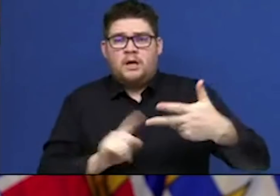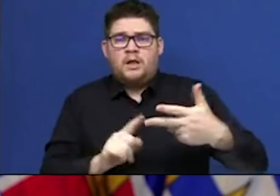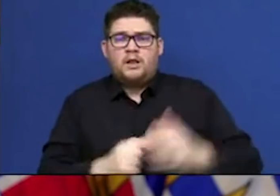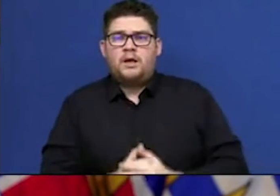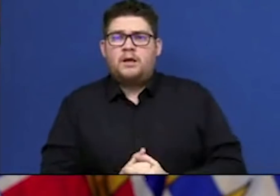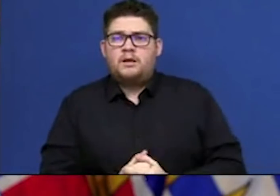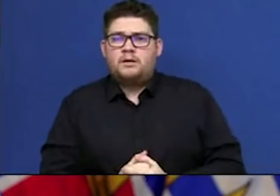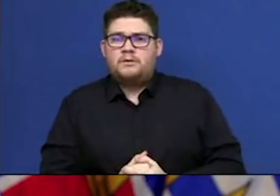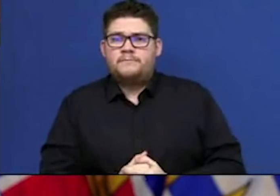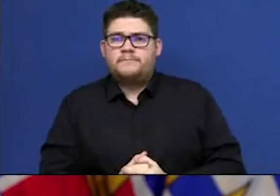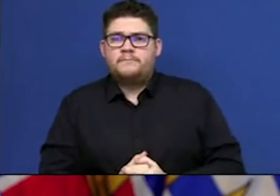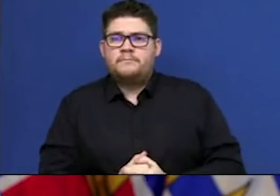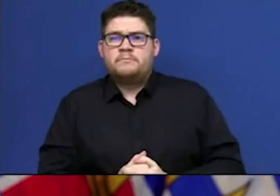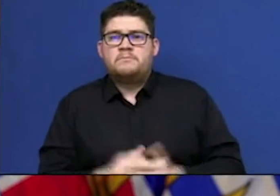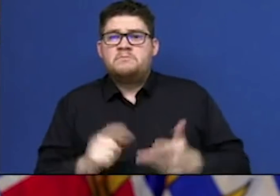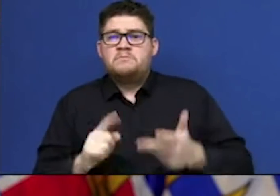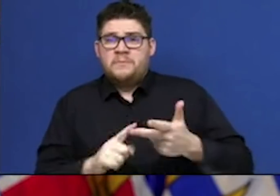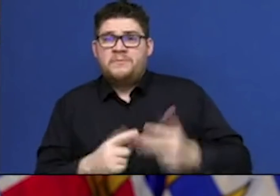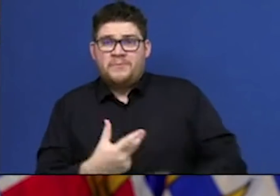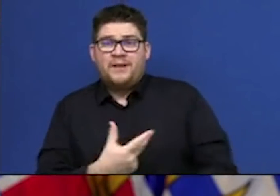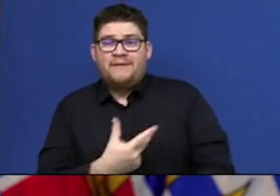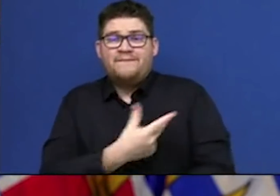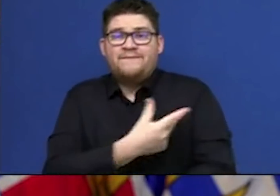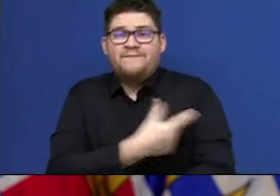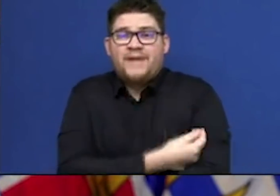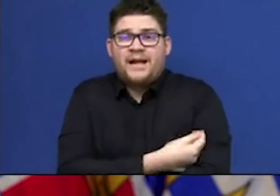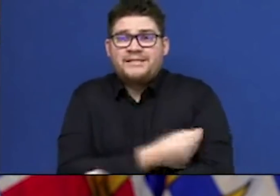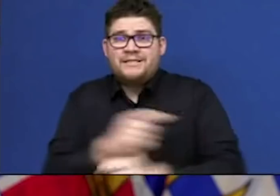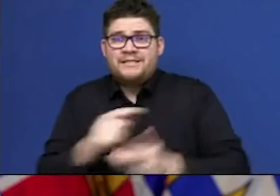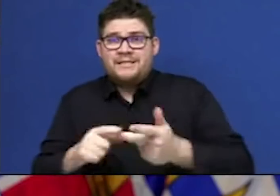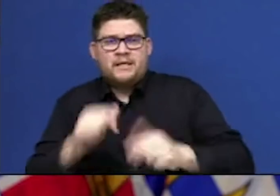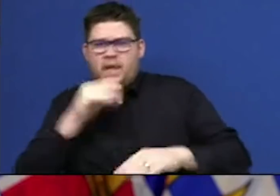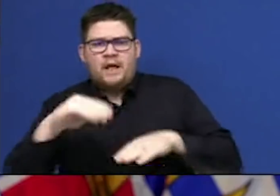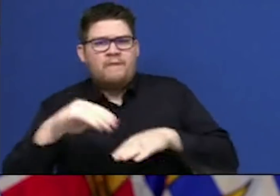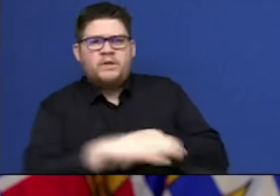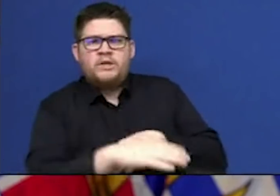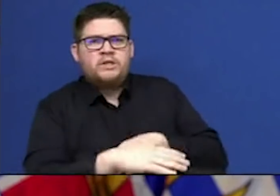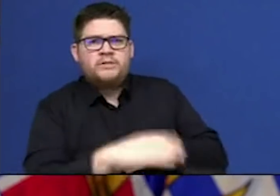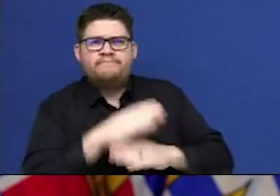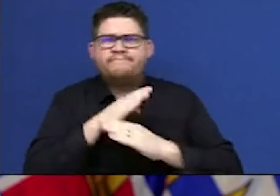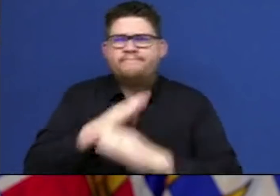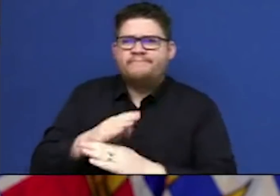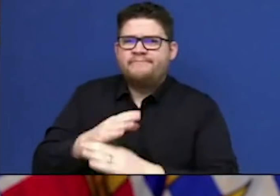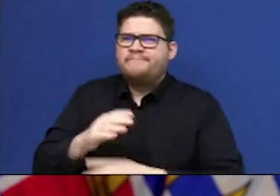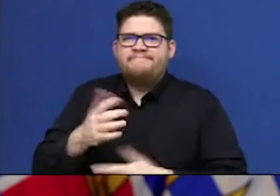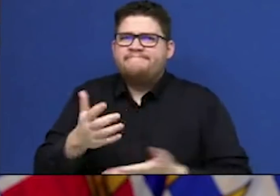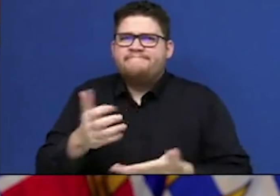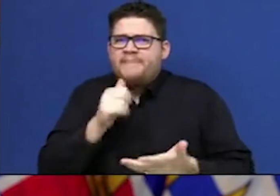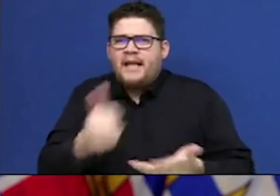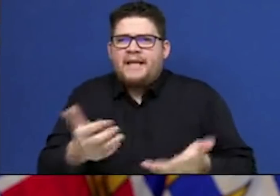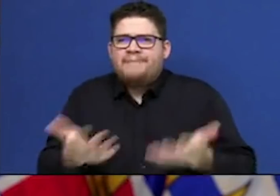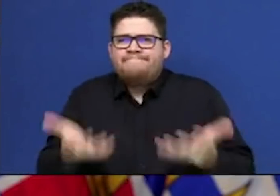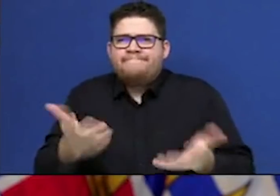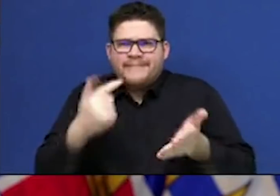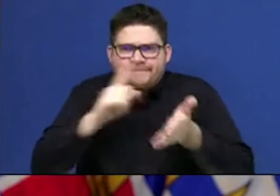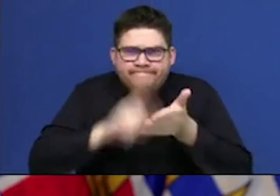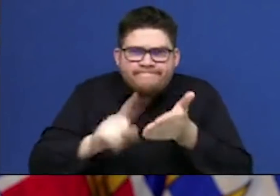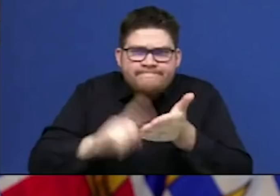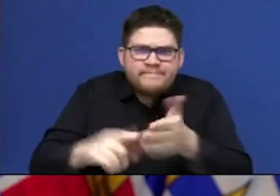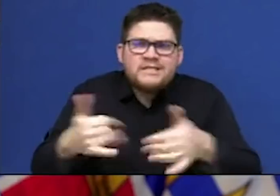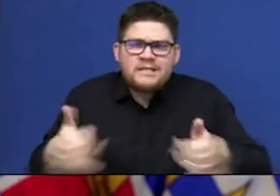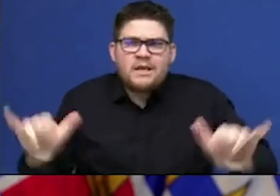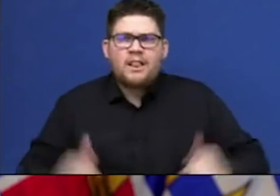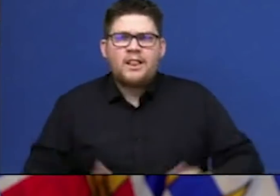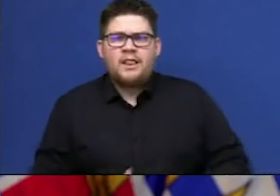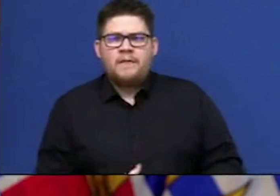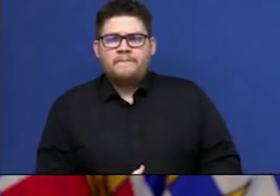important variants in our communities as our vaccination program is ramping up. We are concerned that these are